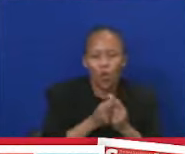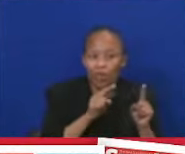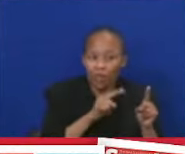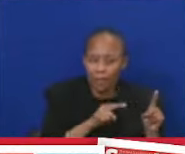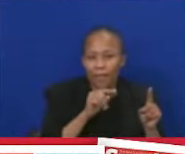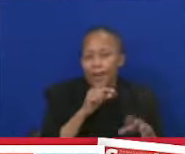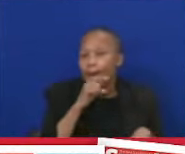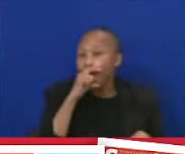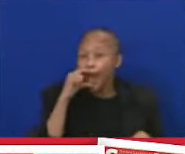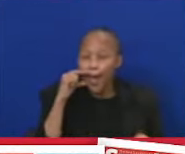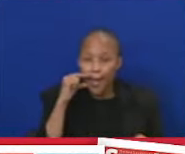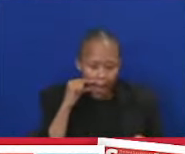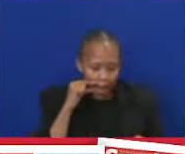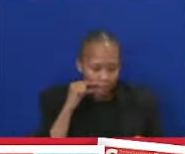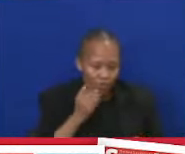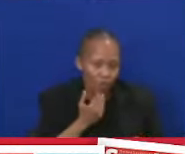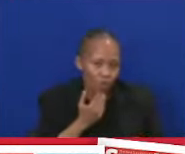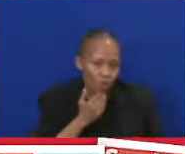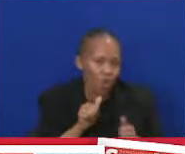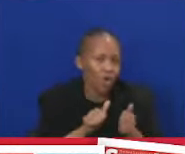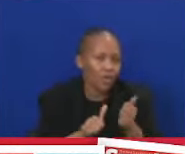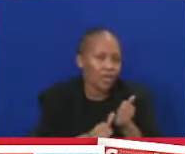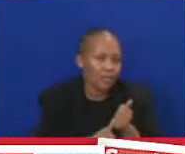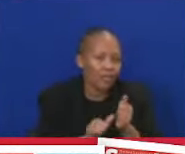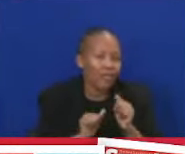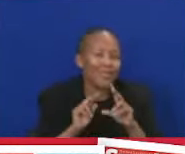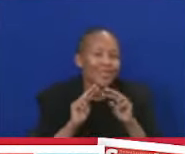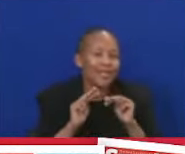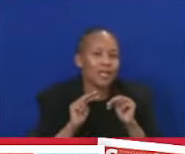the Deputy National Commissioner, General Sibia,